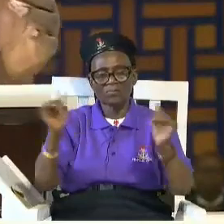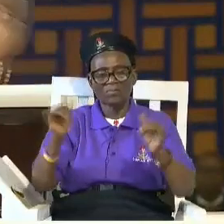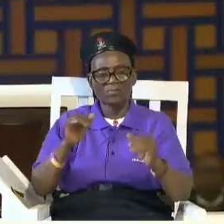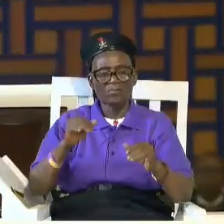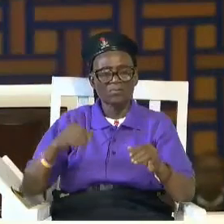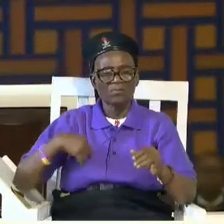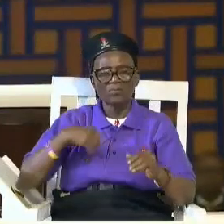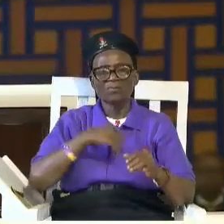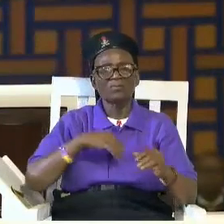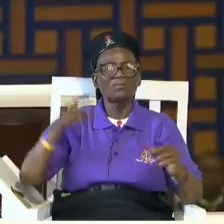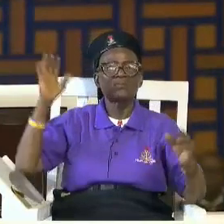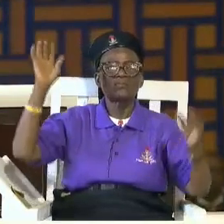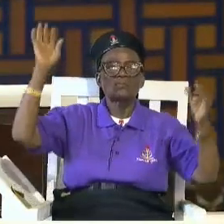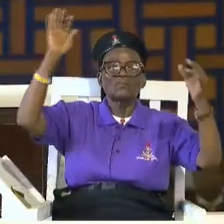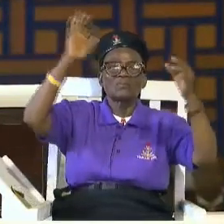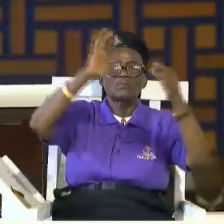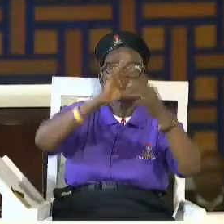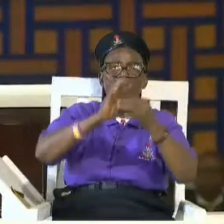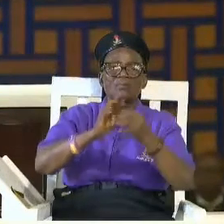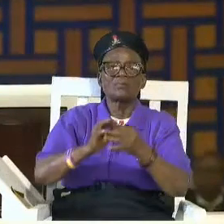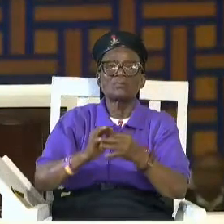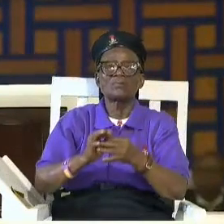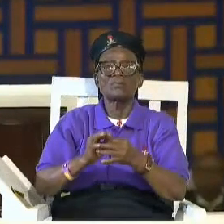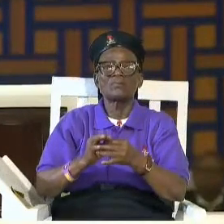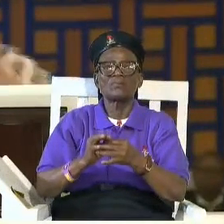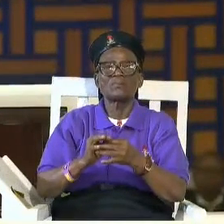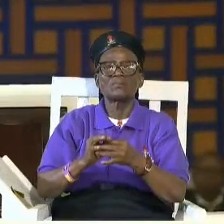will combine all this,